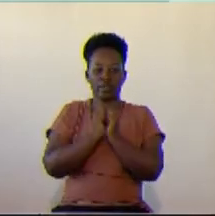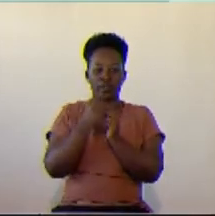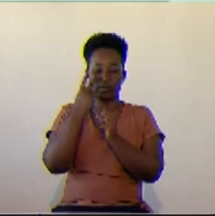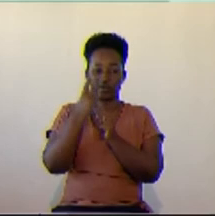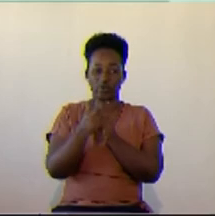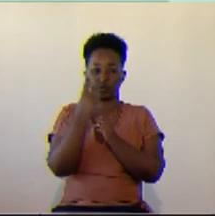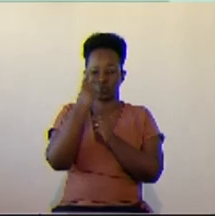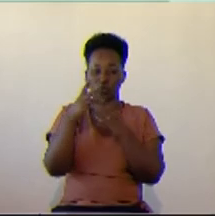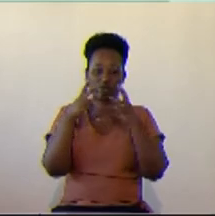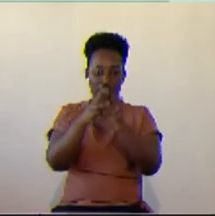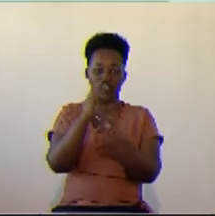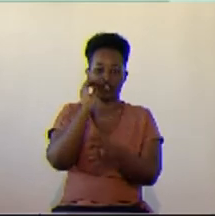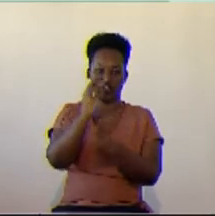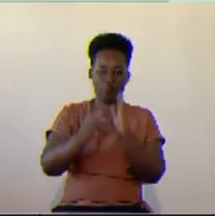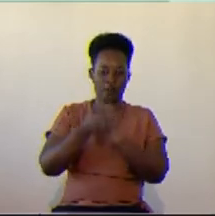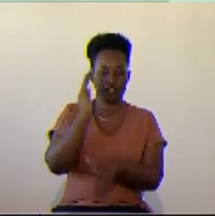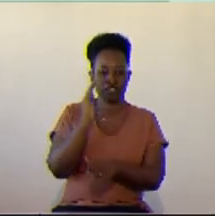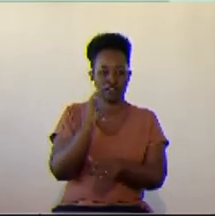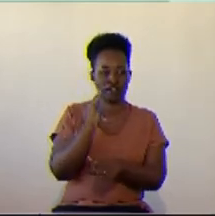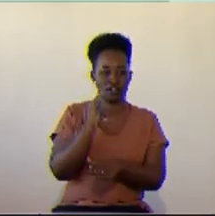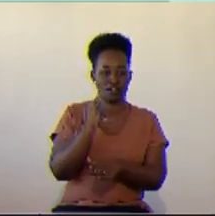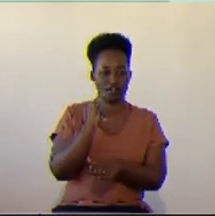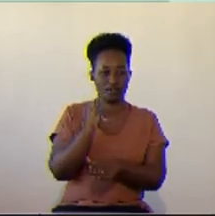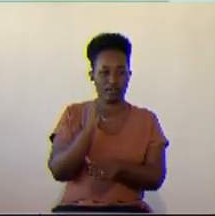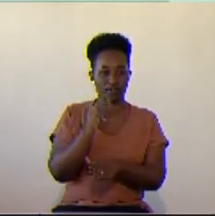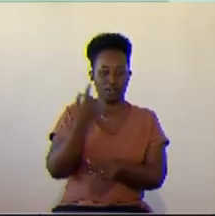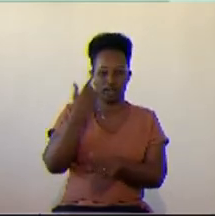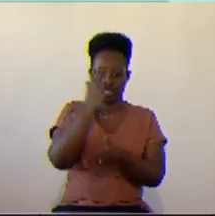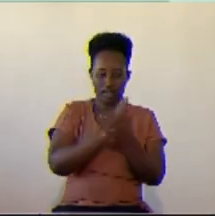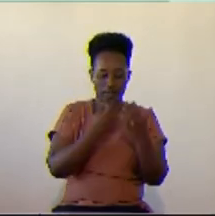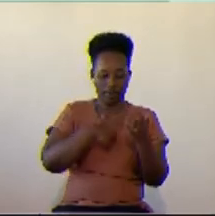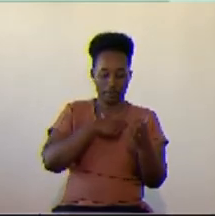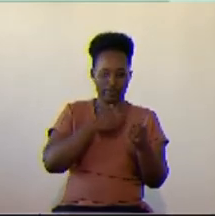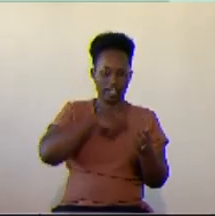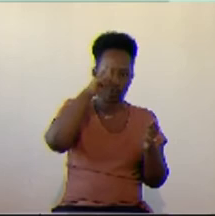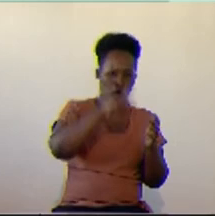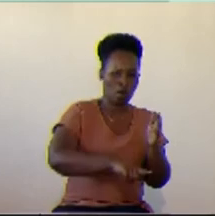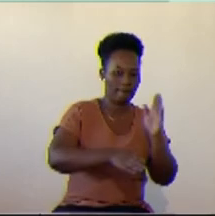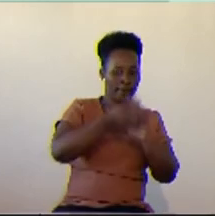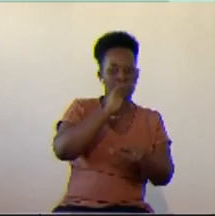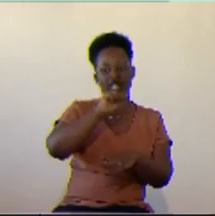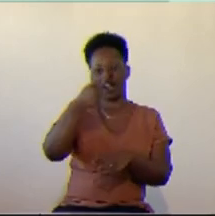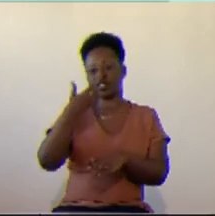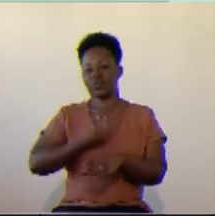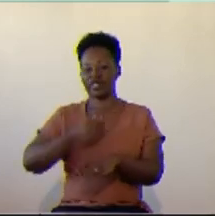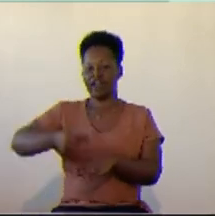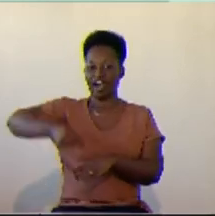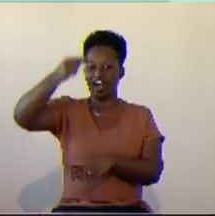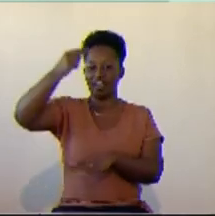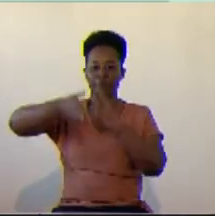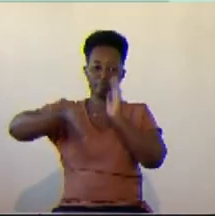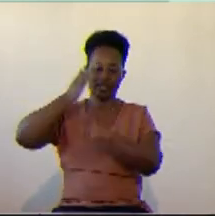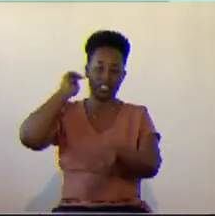two kinds of pressures. There's a point where we have low pressure and also when we have high pressure. When